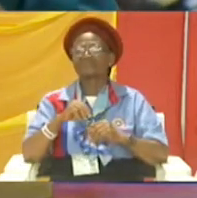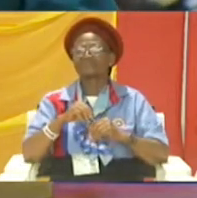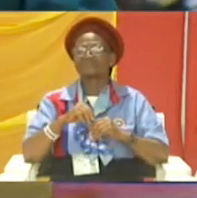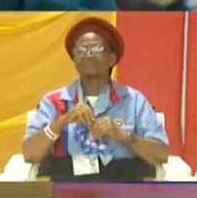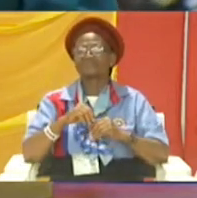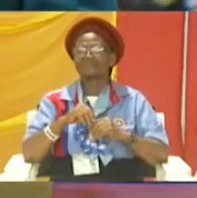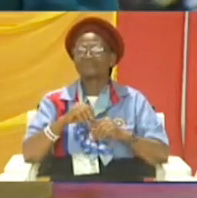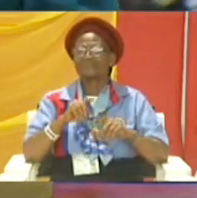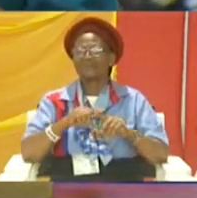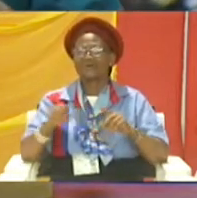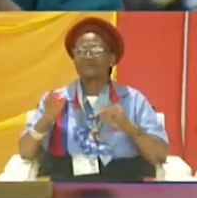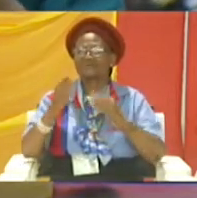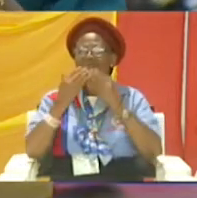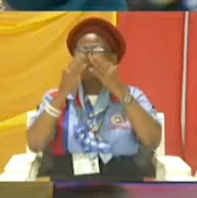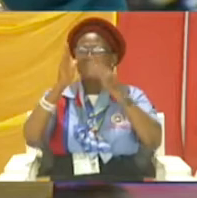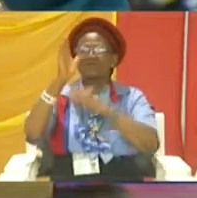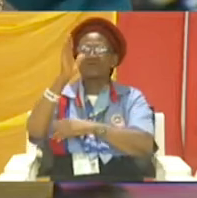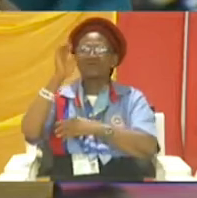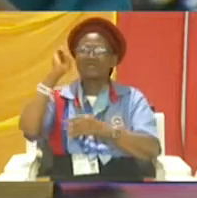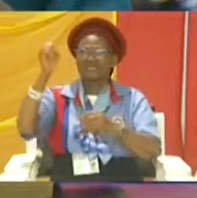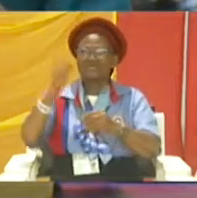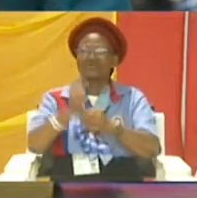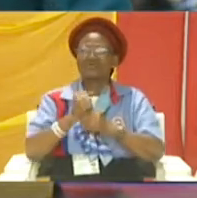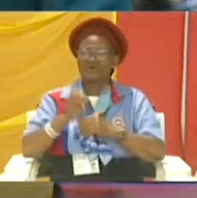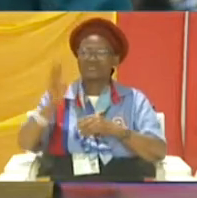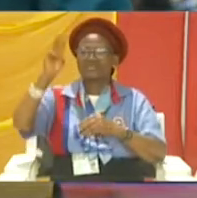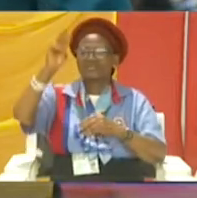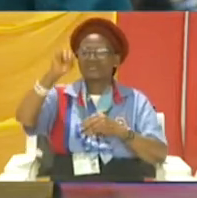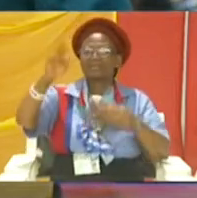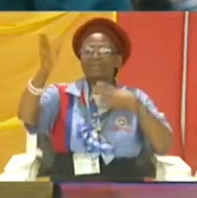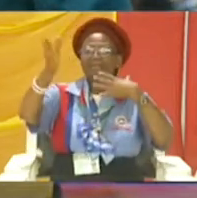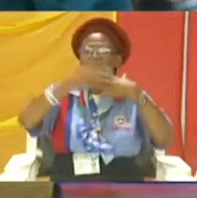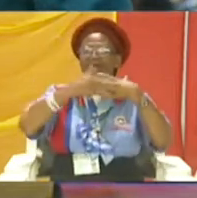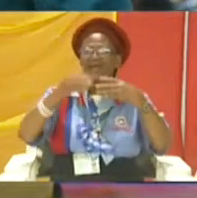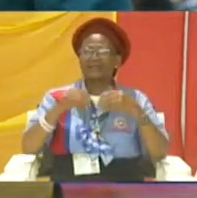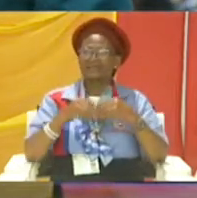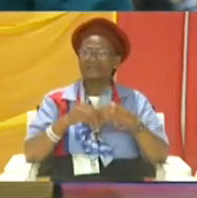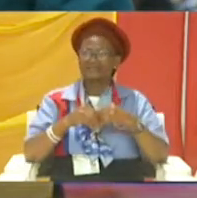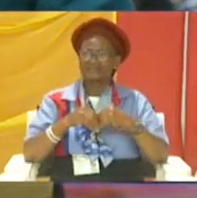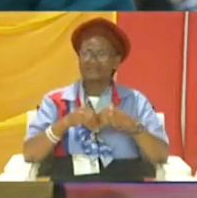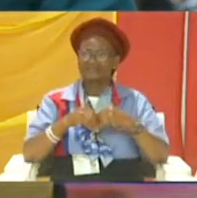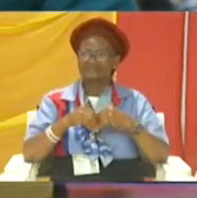But thank God, he got him back. There